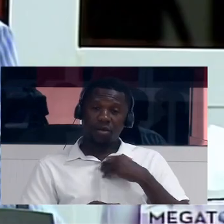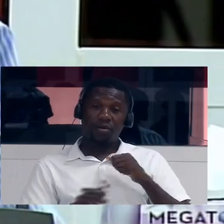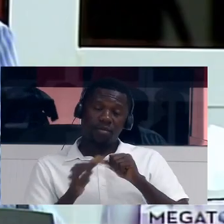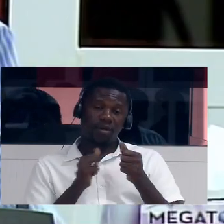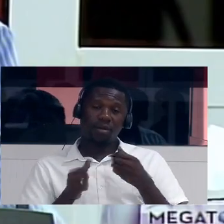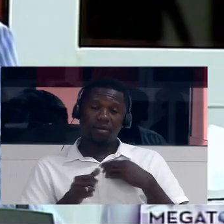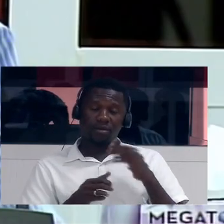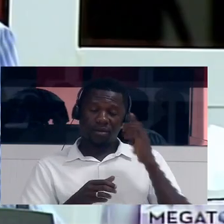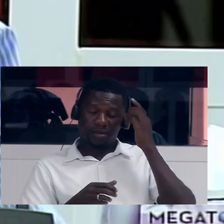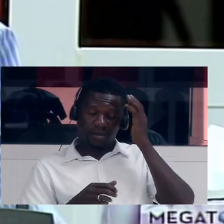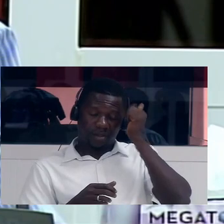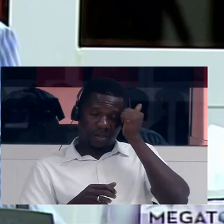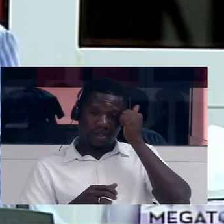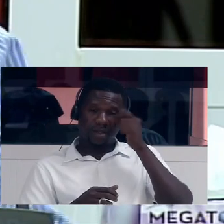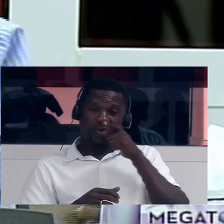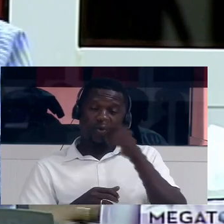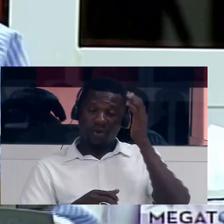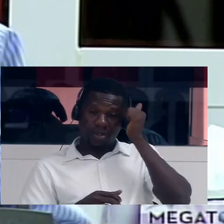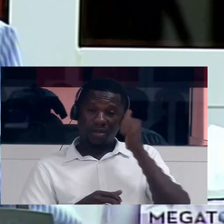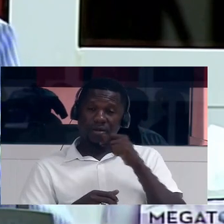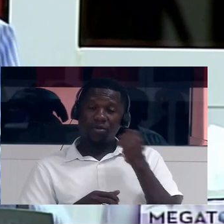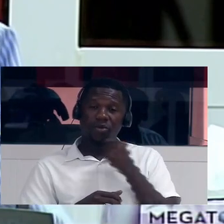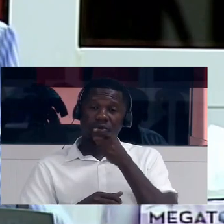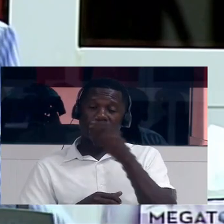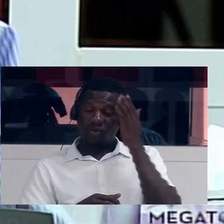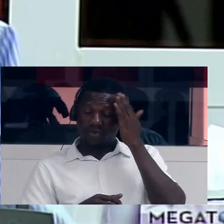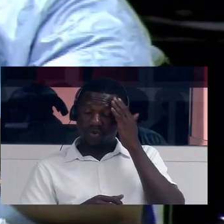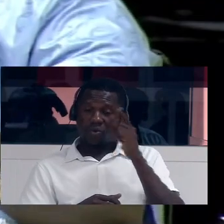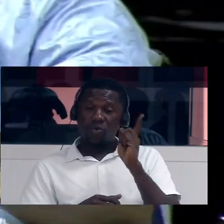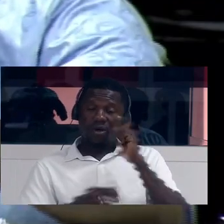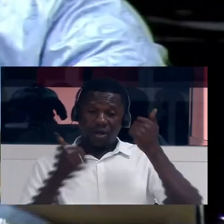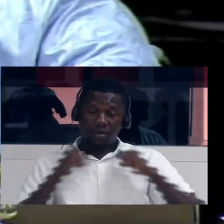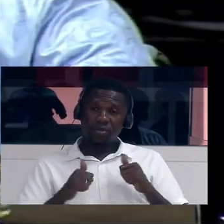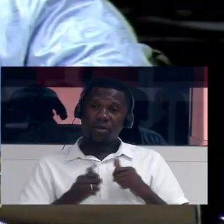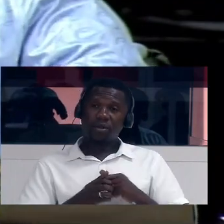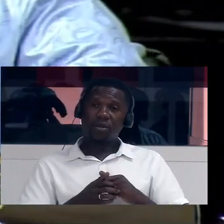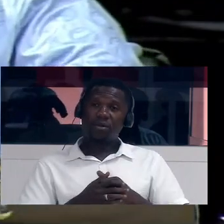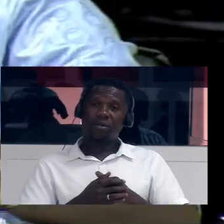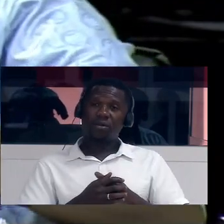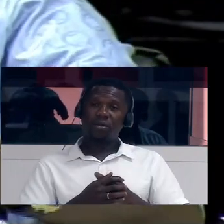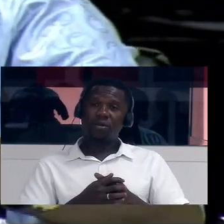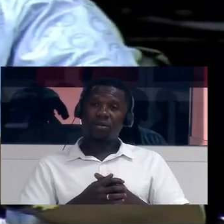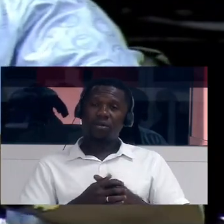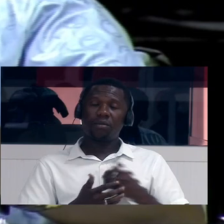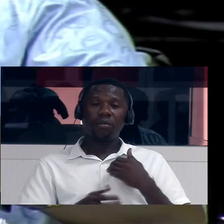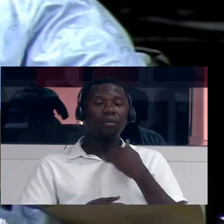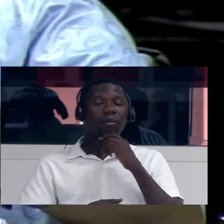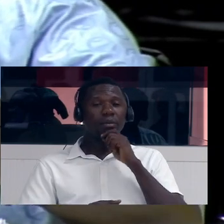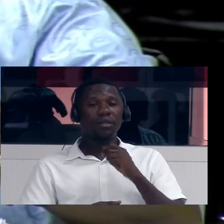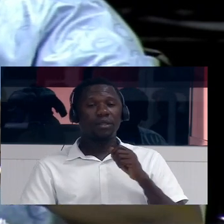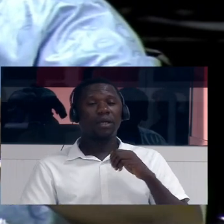that you would understand, because you know what happened here. Mr. King, you're asking me to read between the lines.